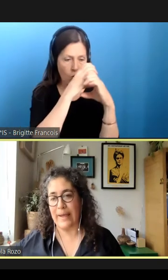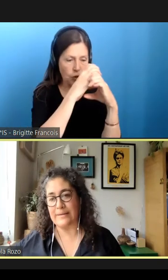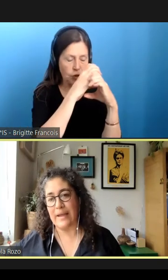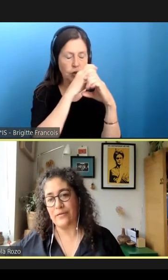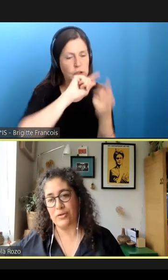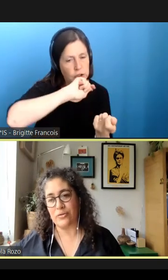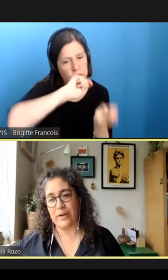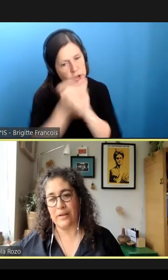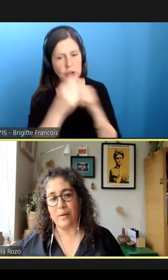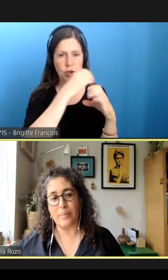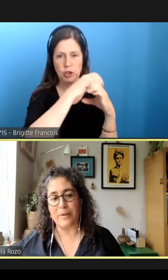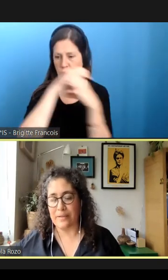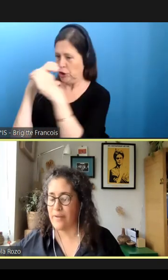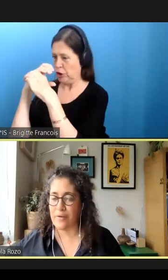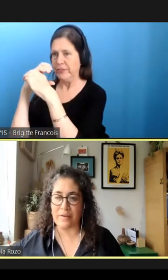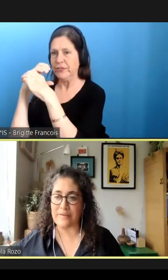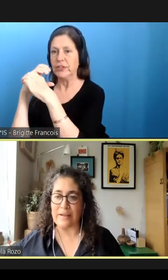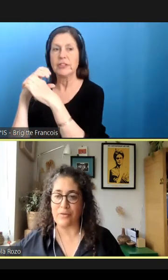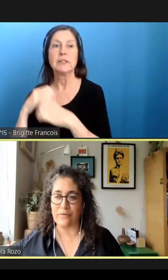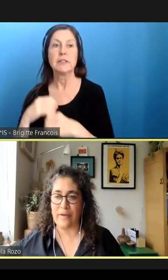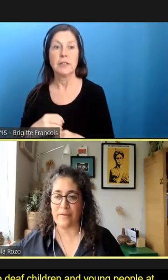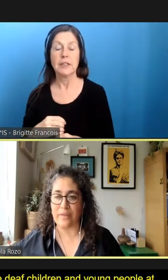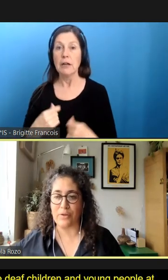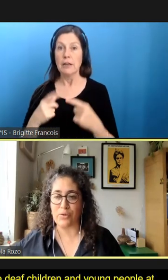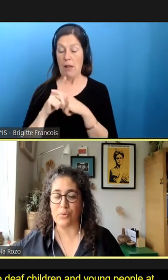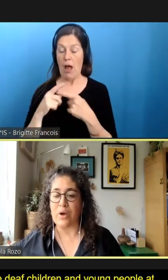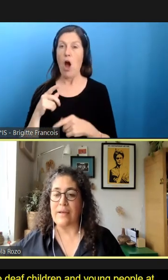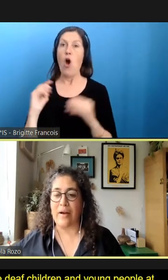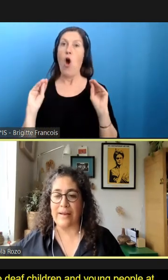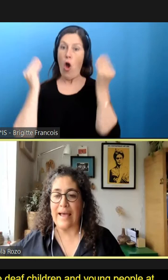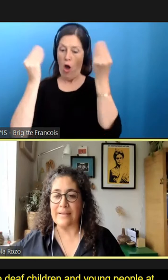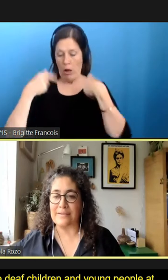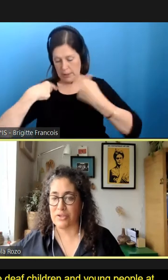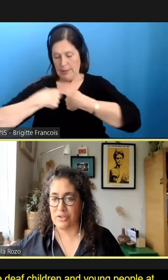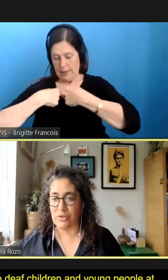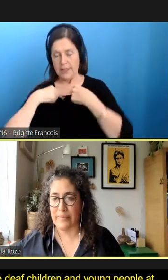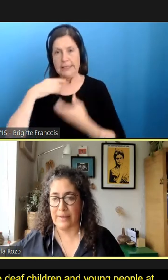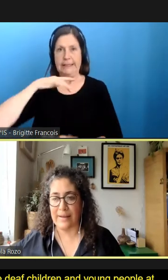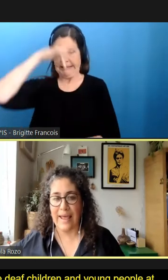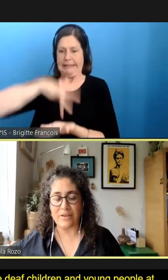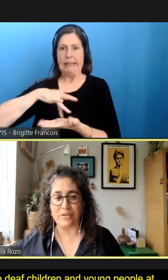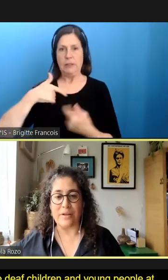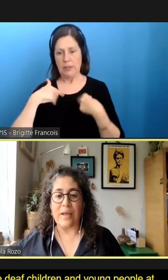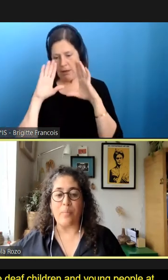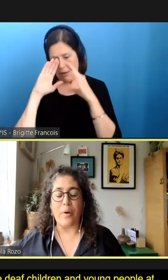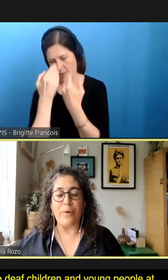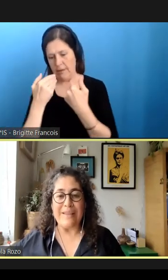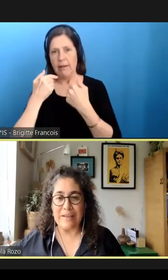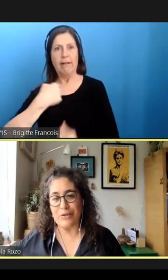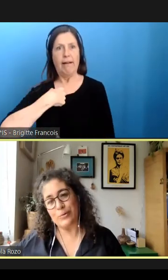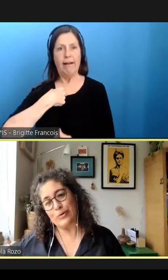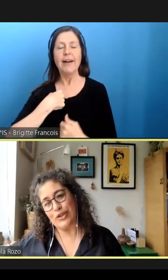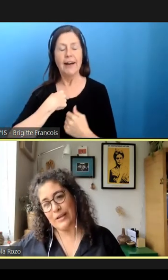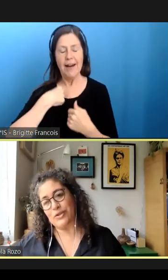to place deaf children and young people at the very center of everything we do, our analysis, decision making, and action. But we